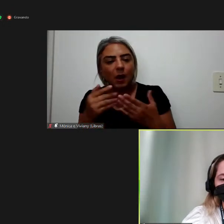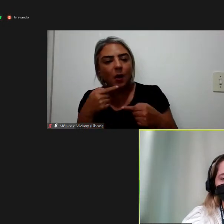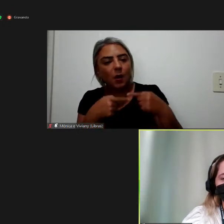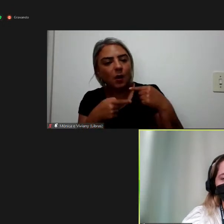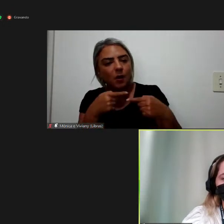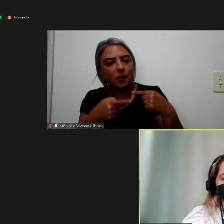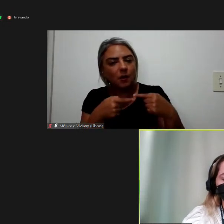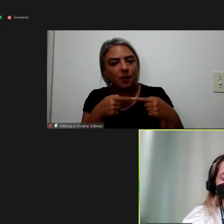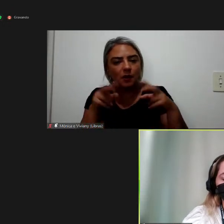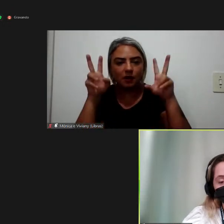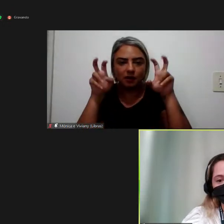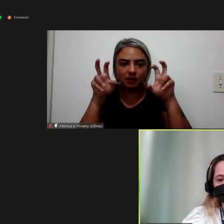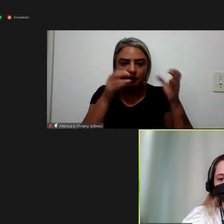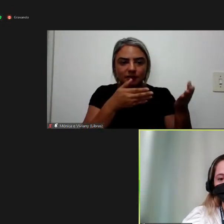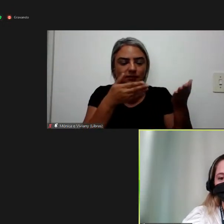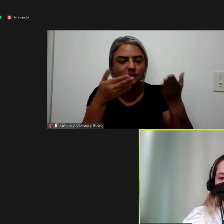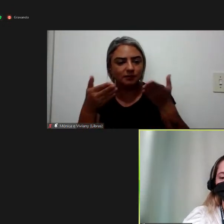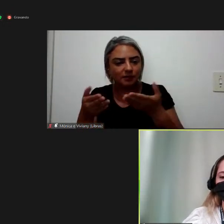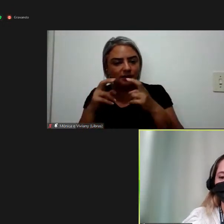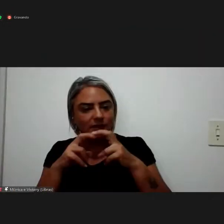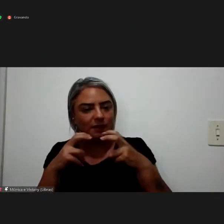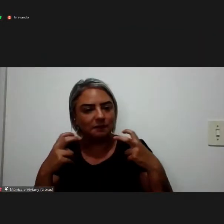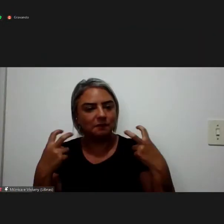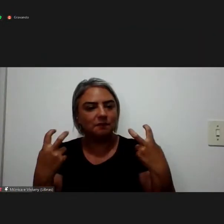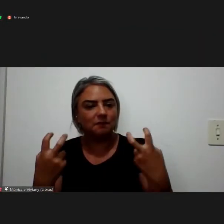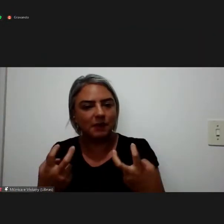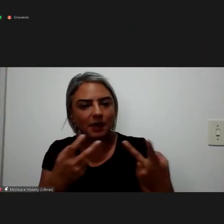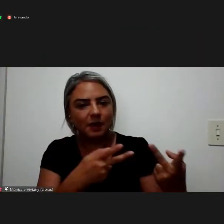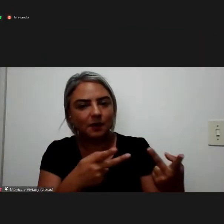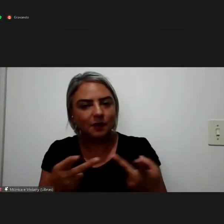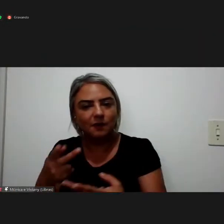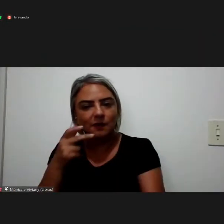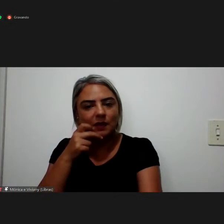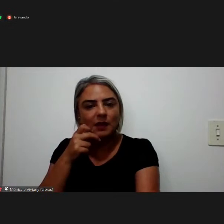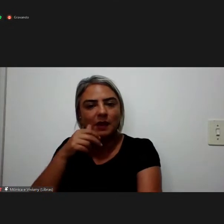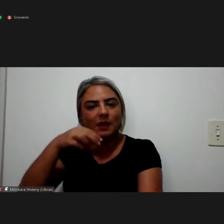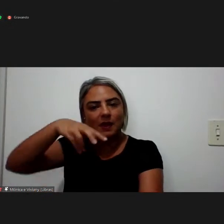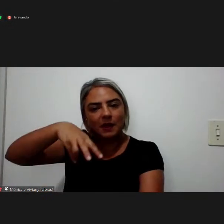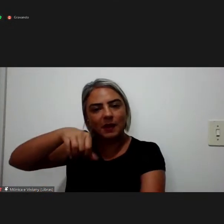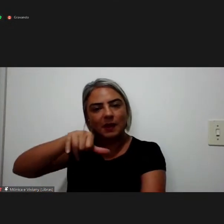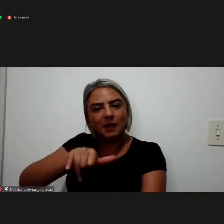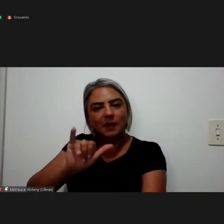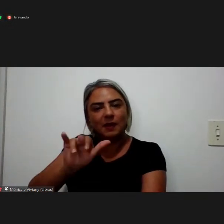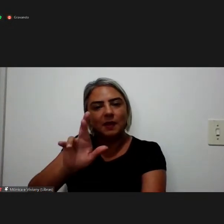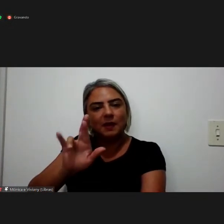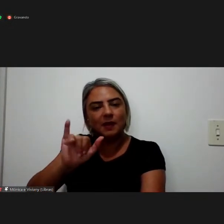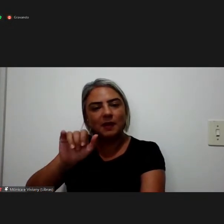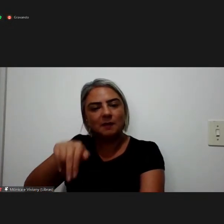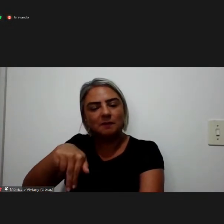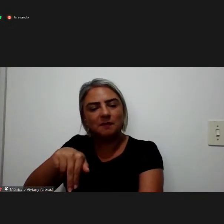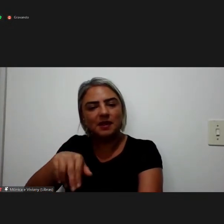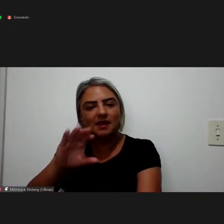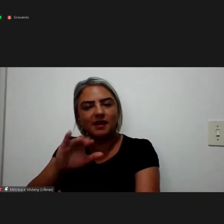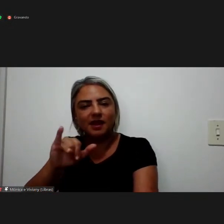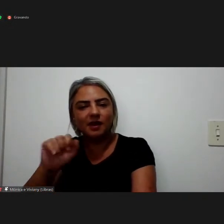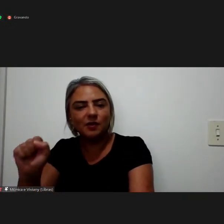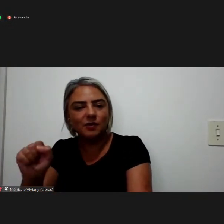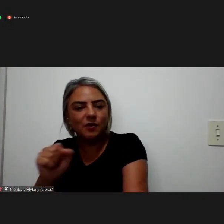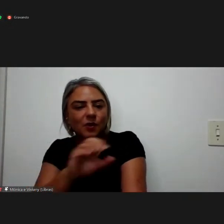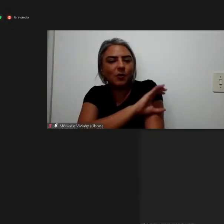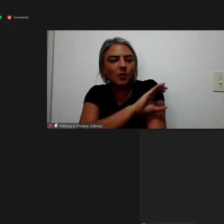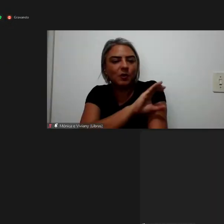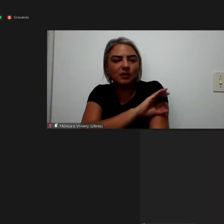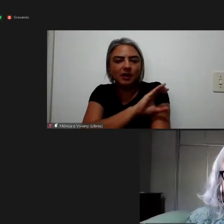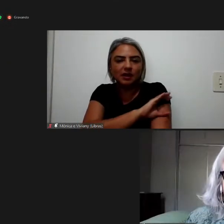to dialogue about the theme that was brought here in this table, I invite Mr. Miriam Cruz, coordinator from